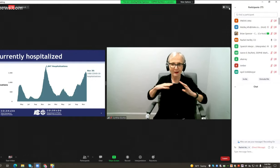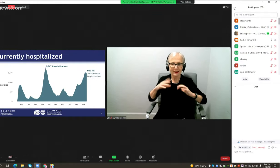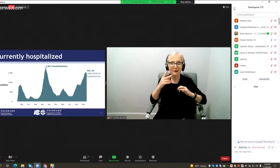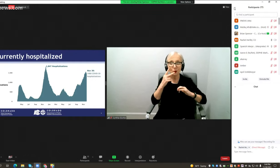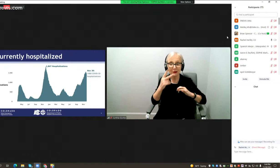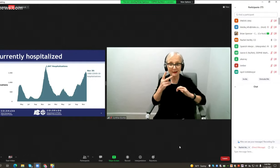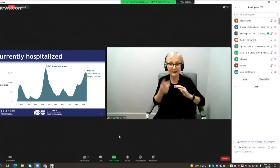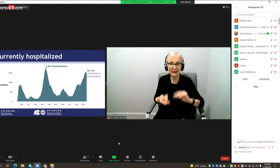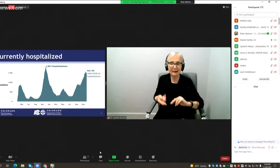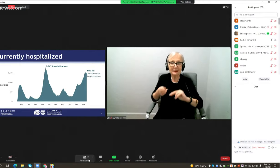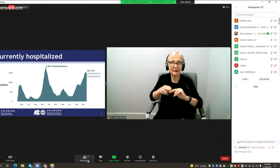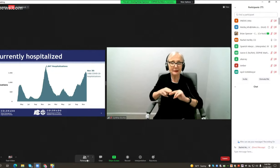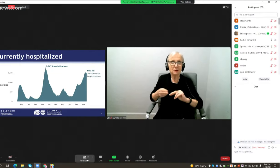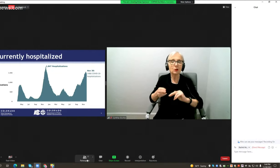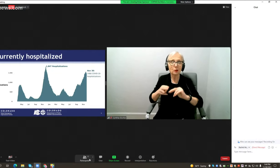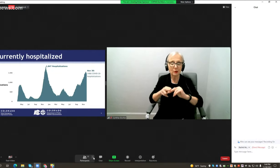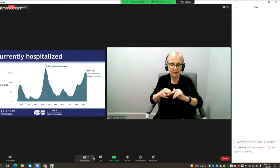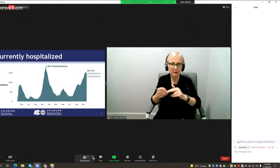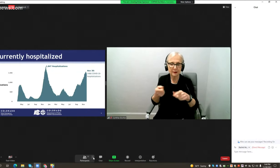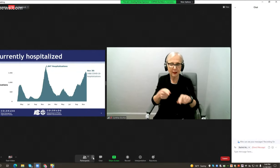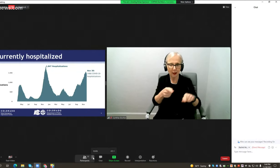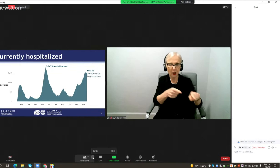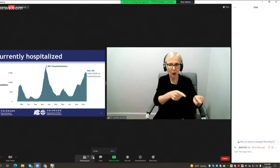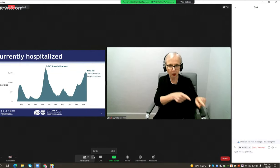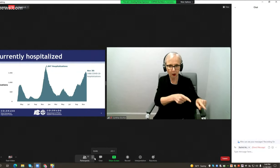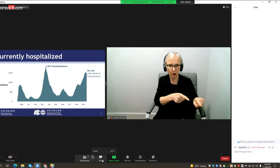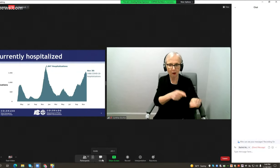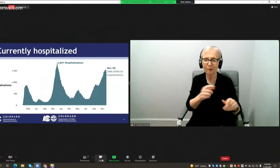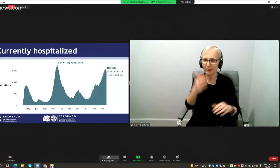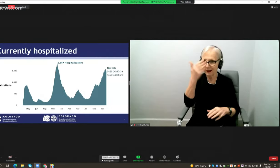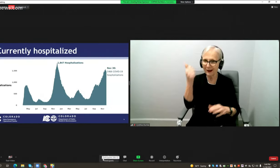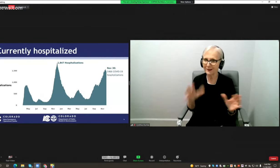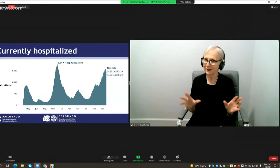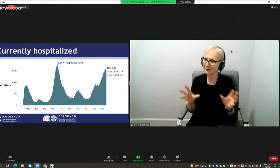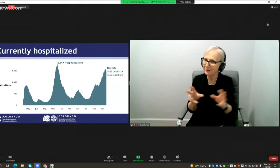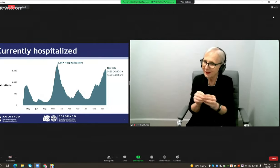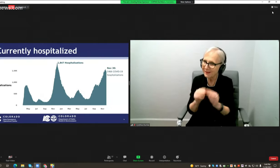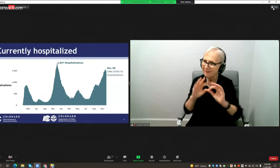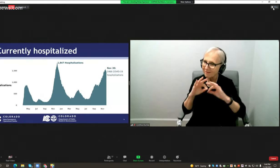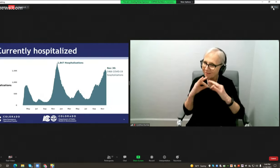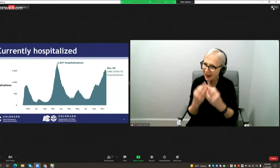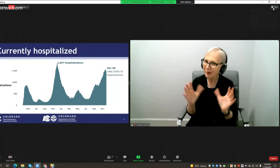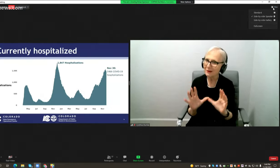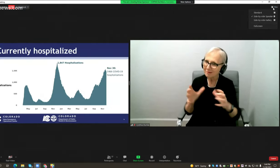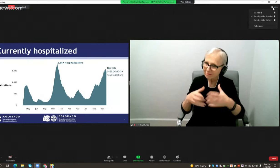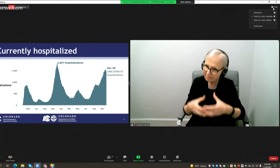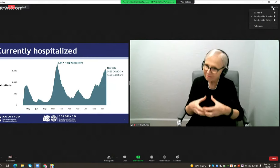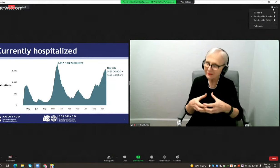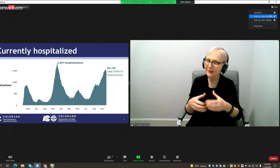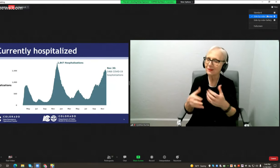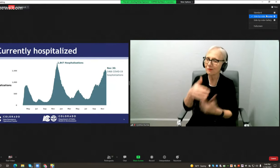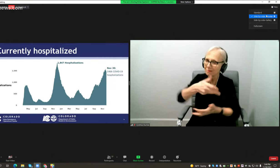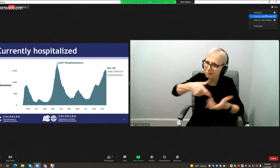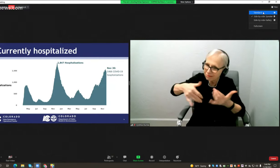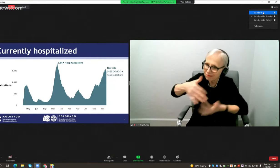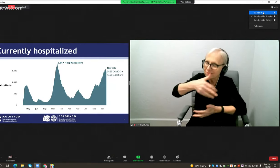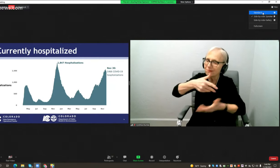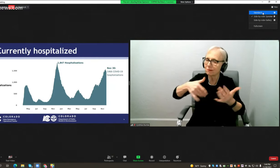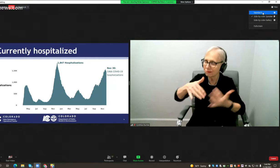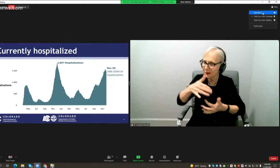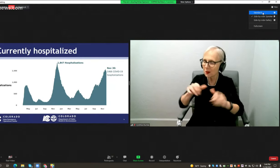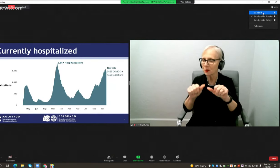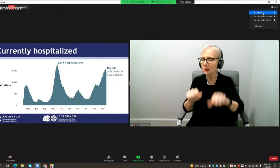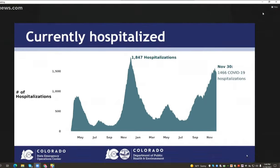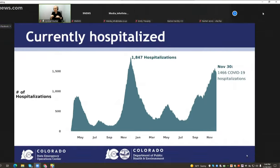increases in cases that occur following holiday gatherings and changes in interactions and contacts that people have. So that's certainly a